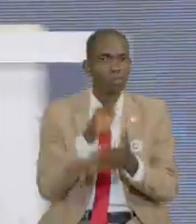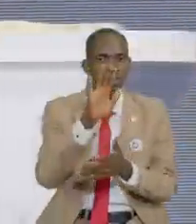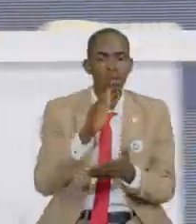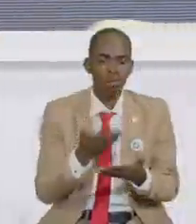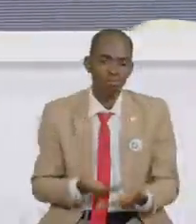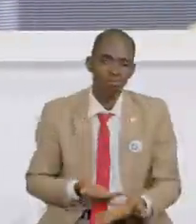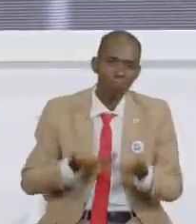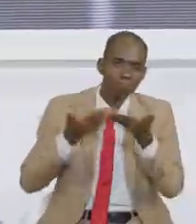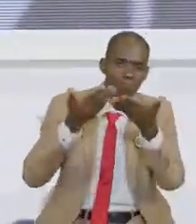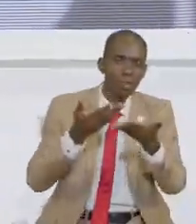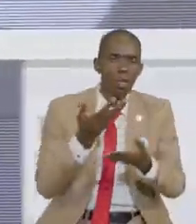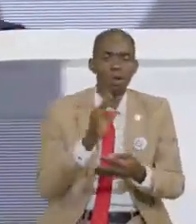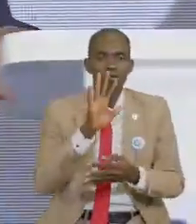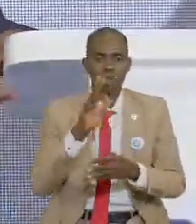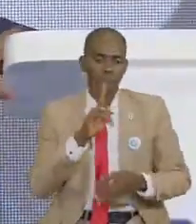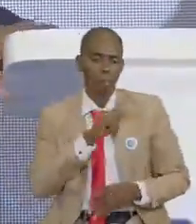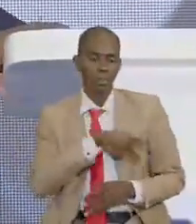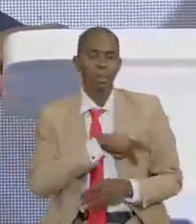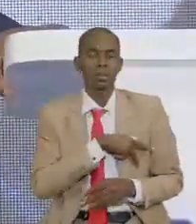your personality,